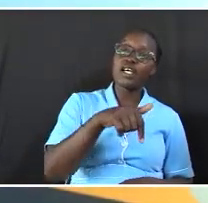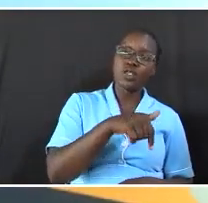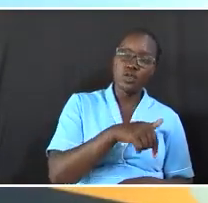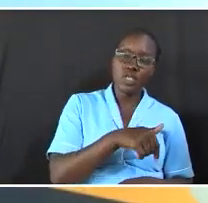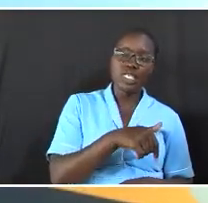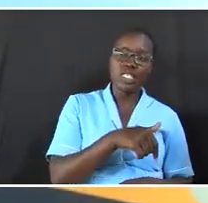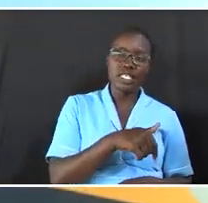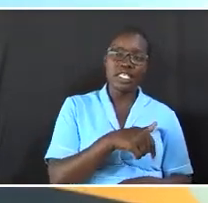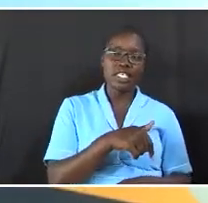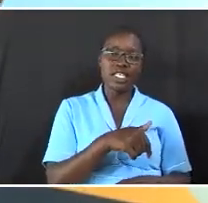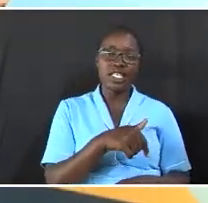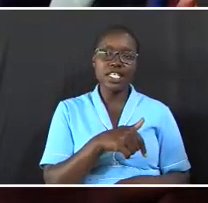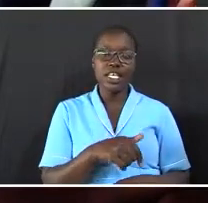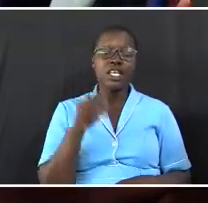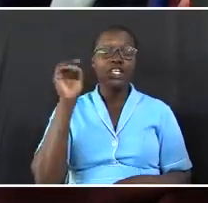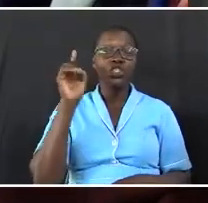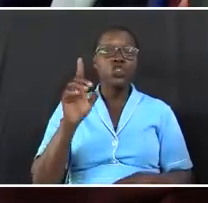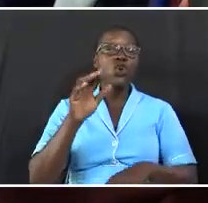That we